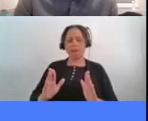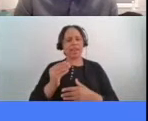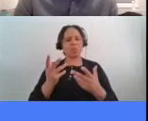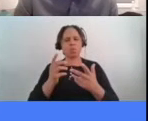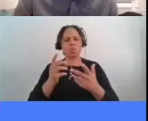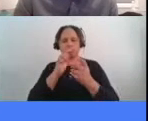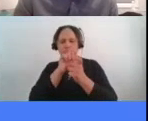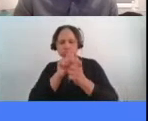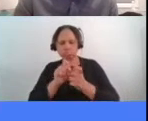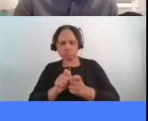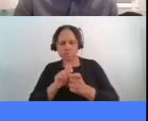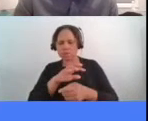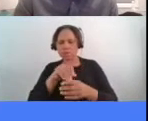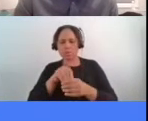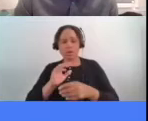try to cover some of that